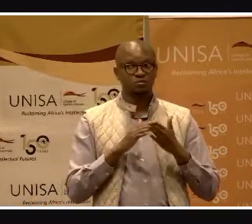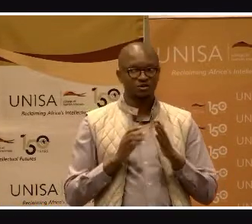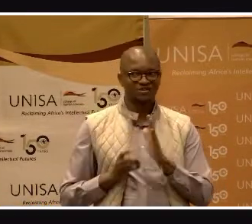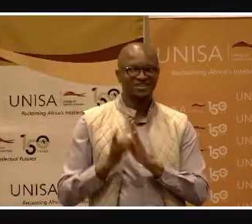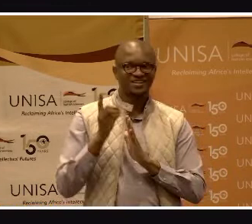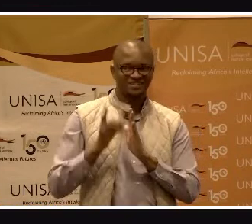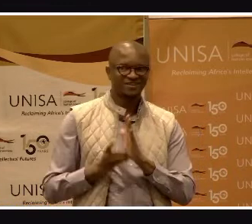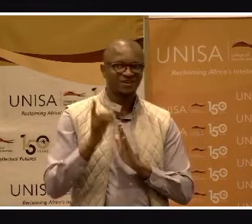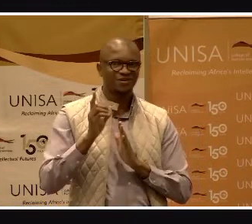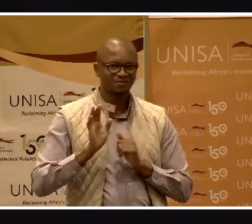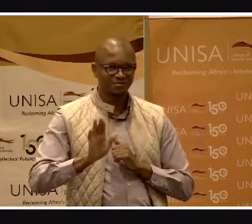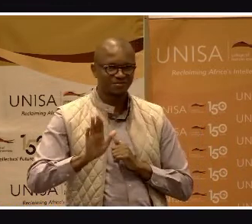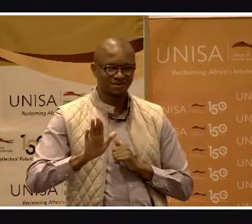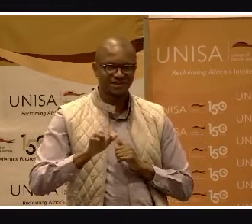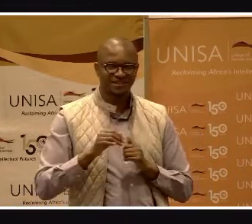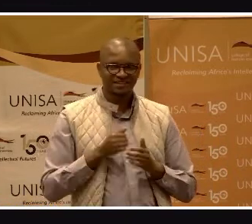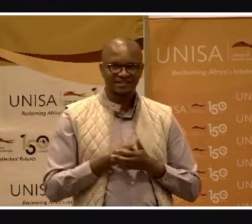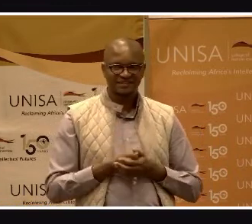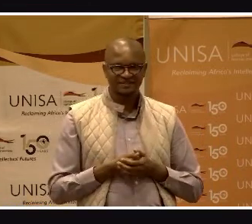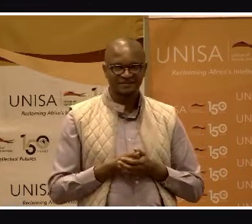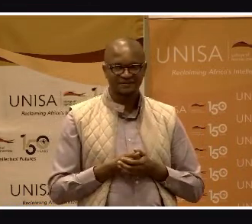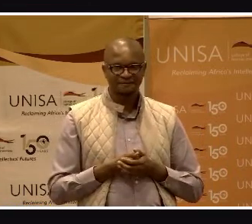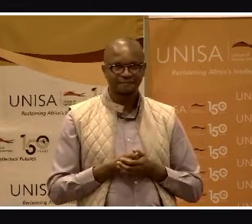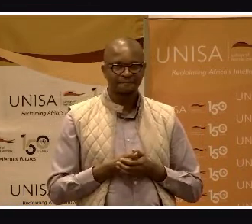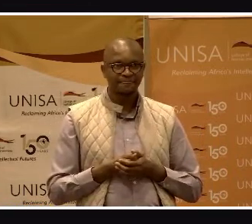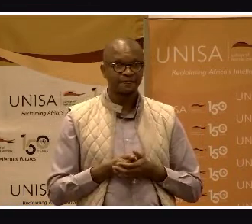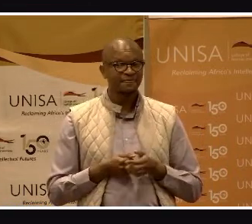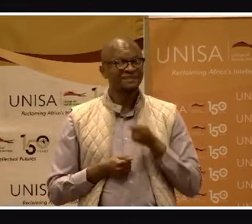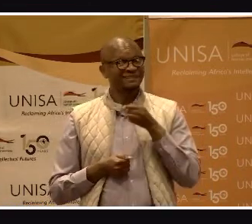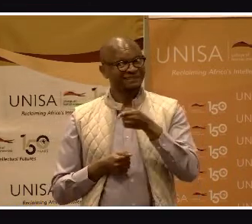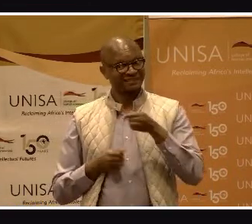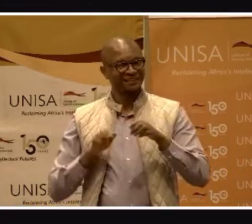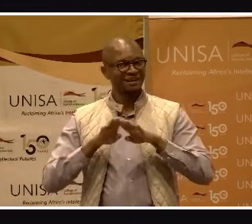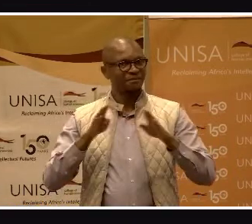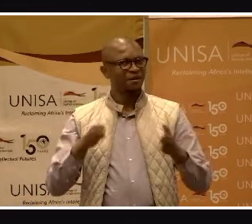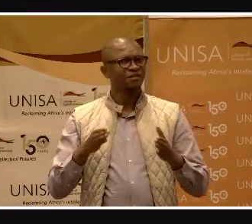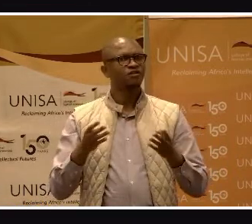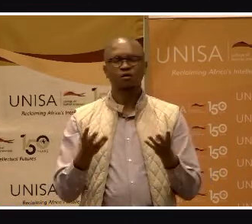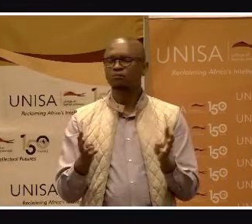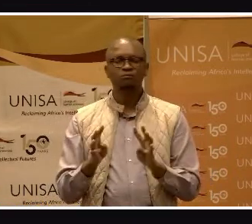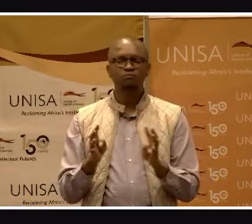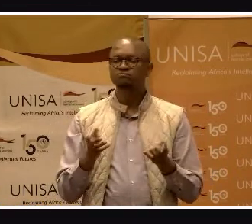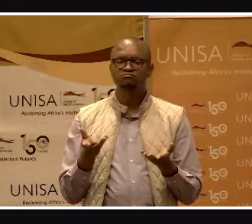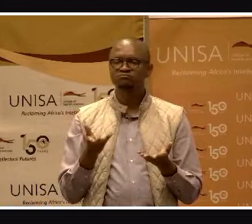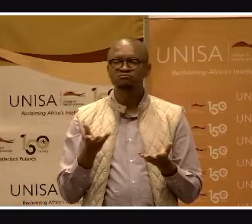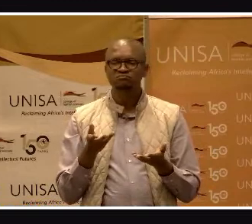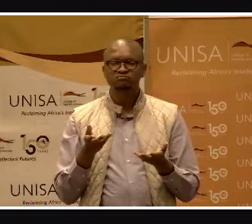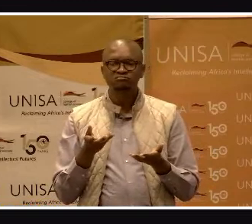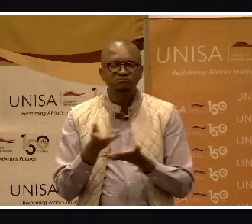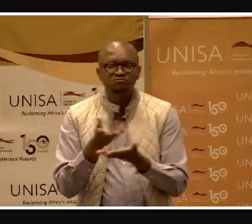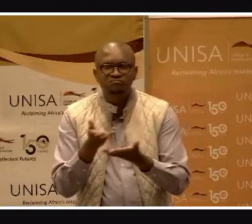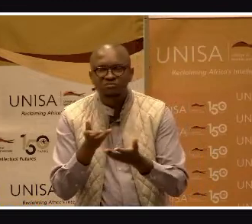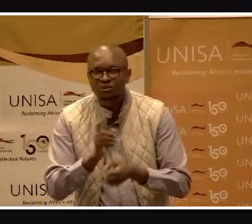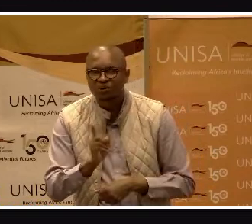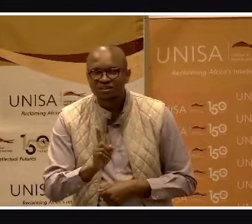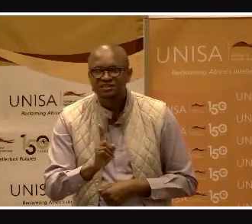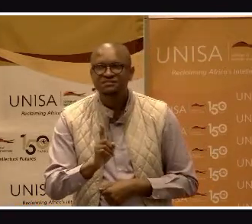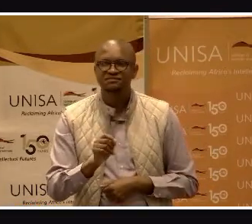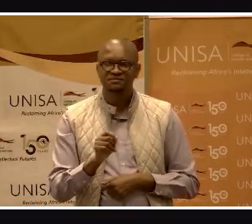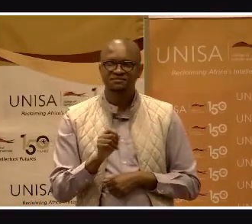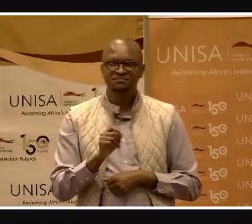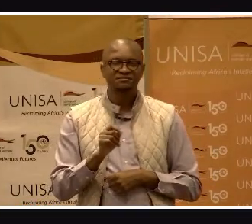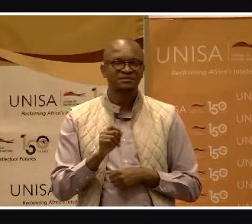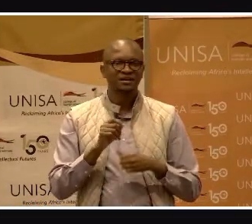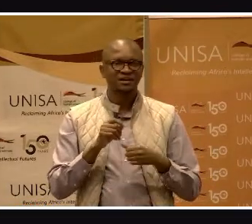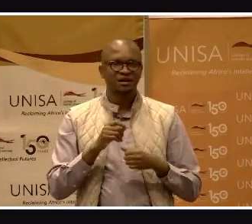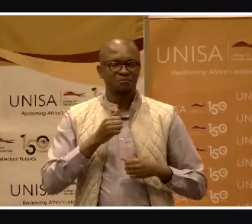to indigenous languages. So you know what they discuss on that platform is majorly indigenous languages, okay?